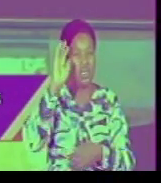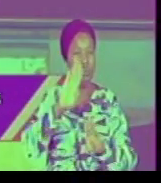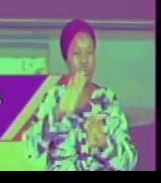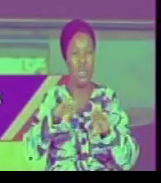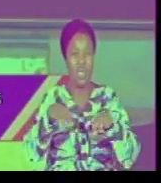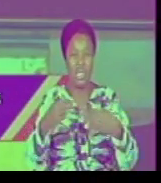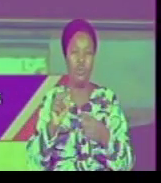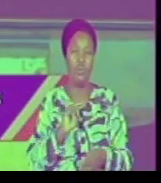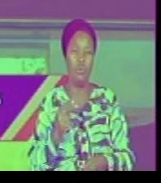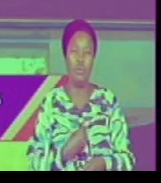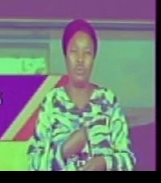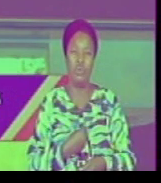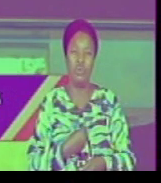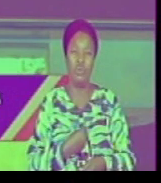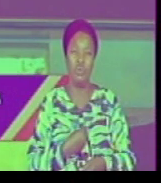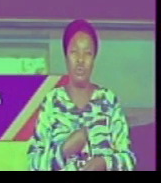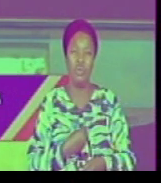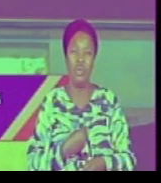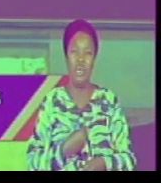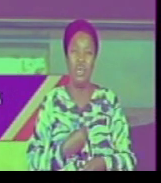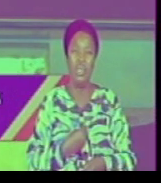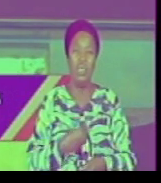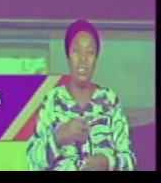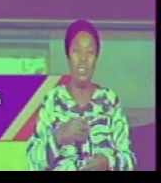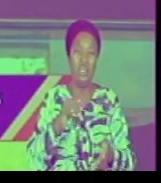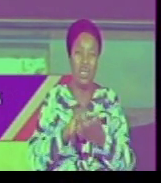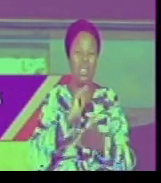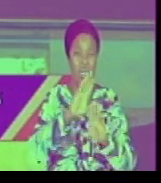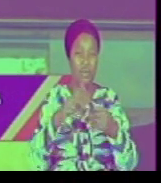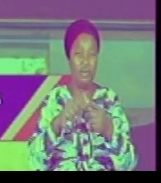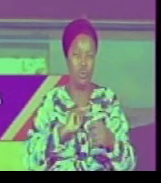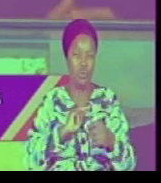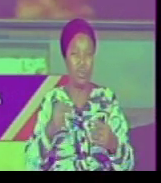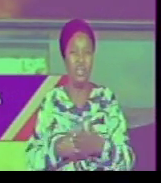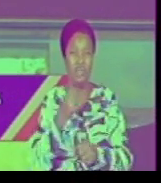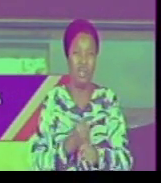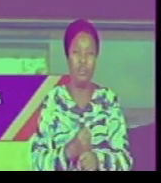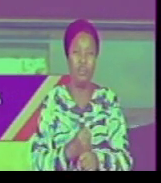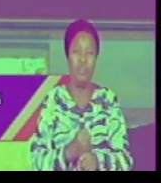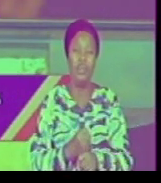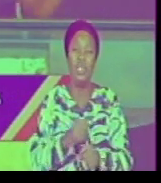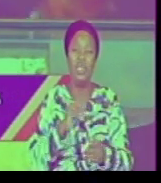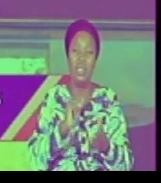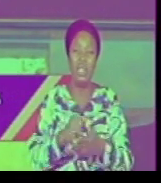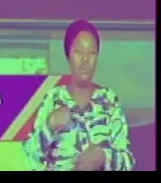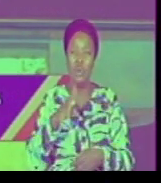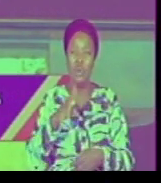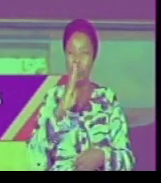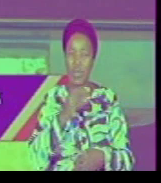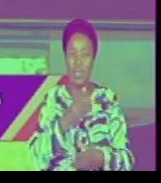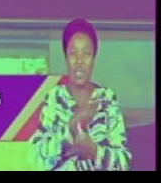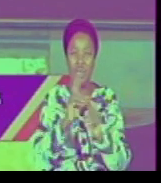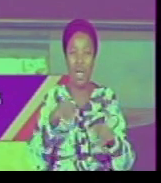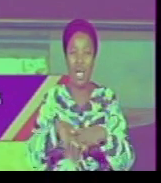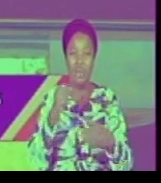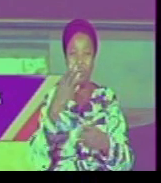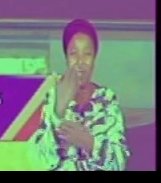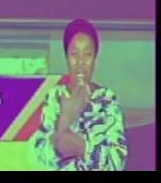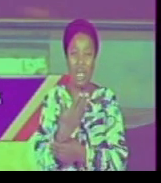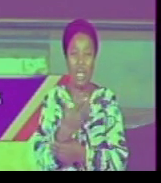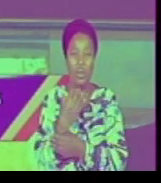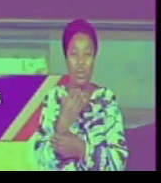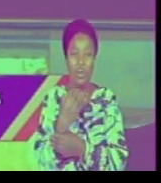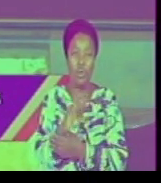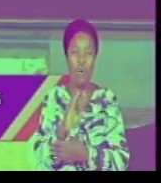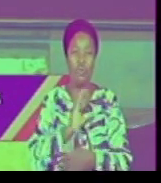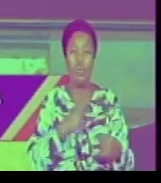the grant is given this year, that we've been delivered out of the hand of our